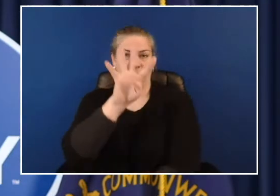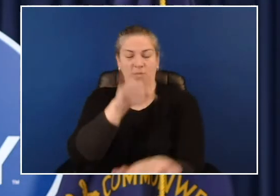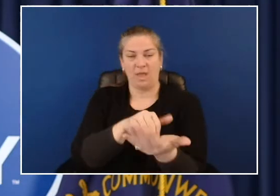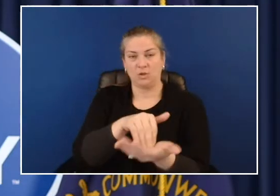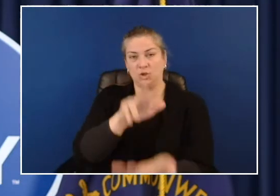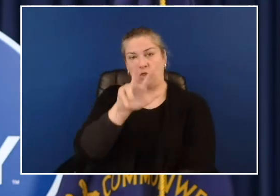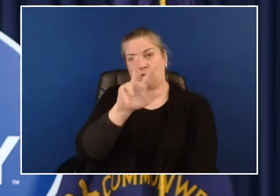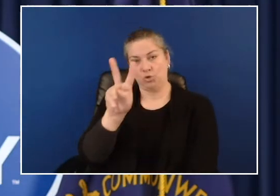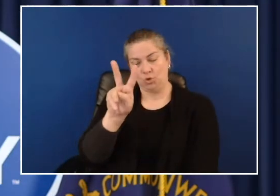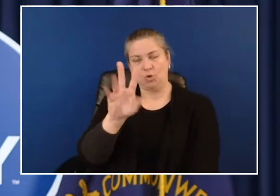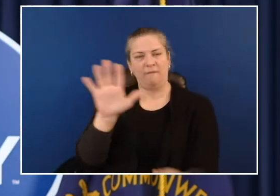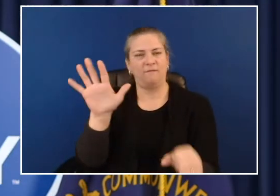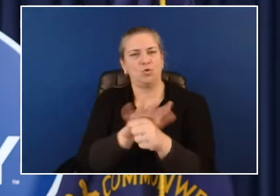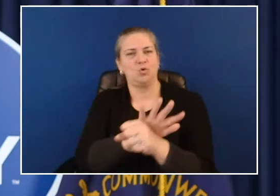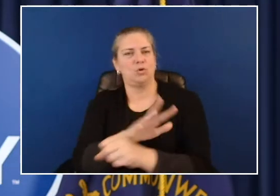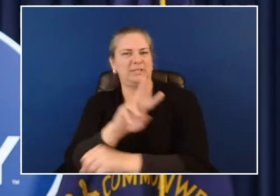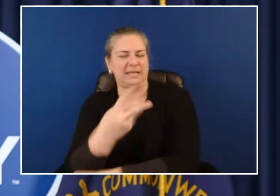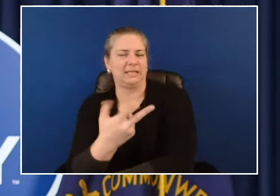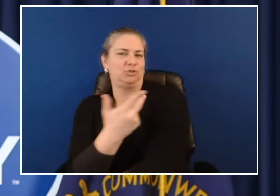fully vaccinated,